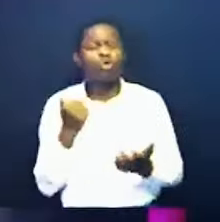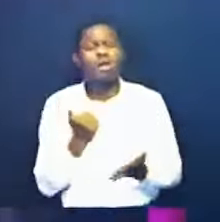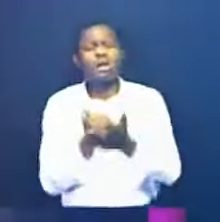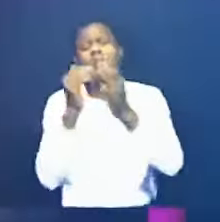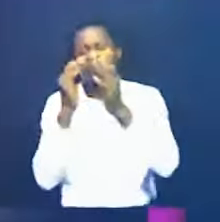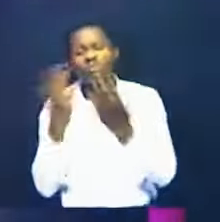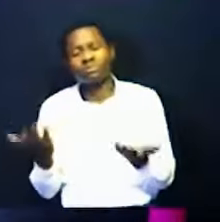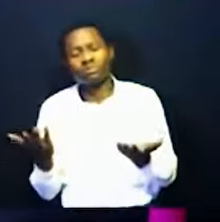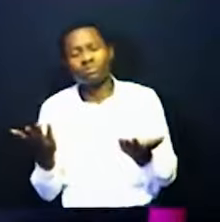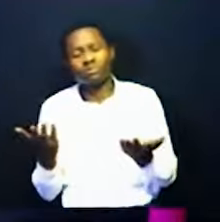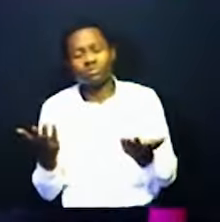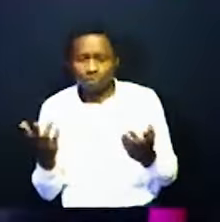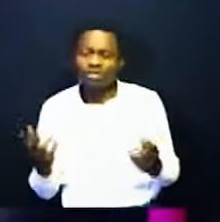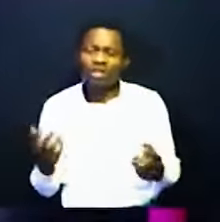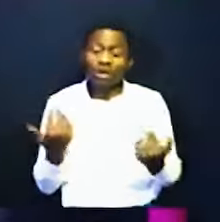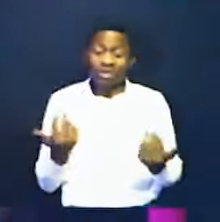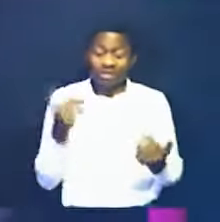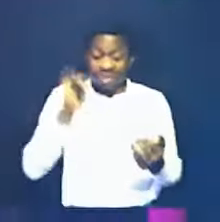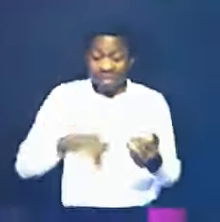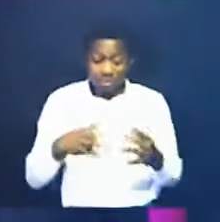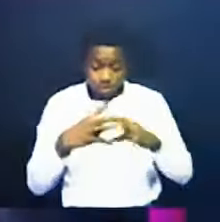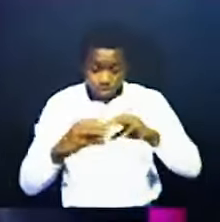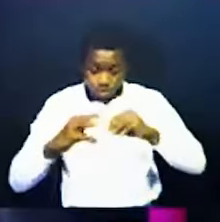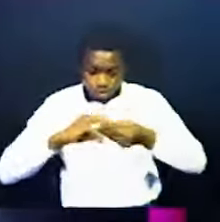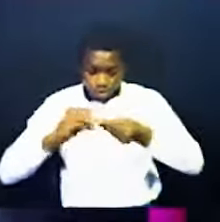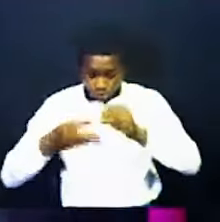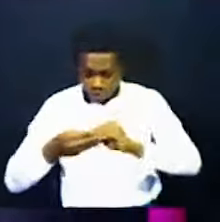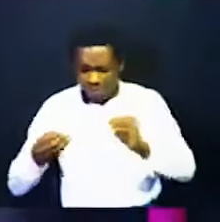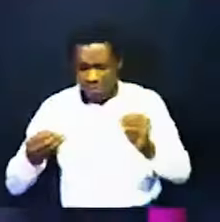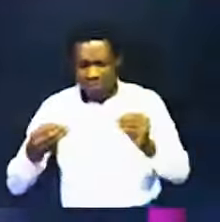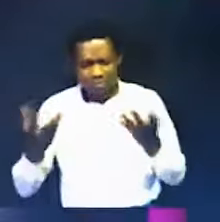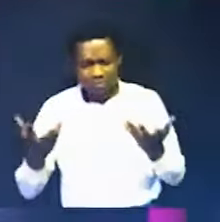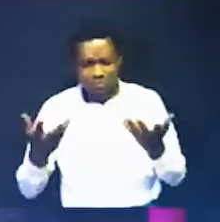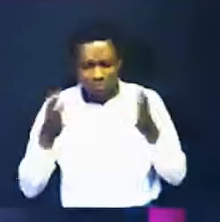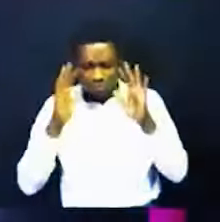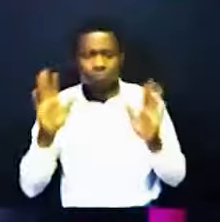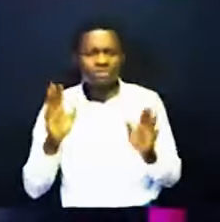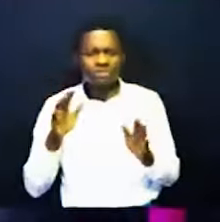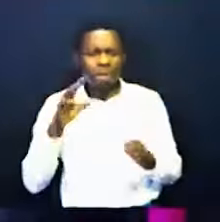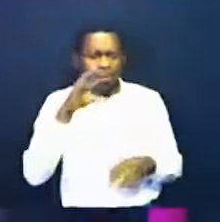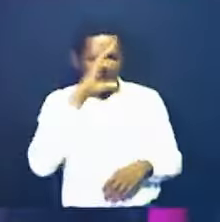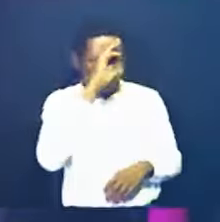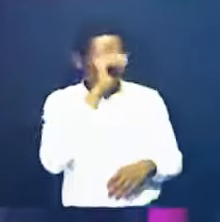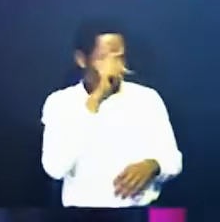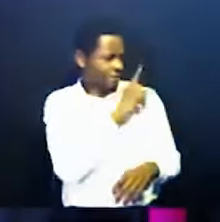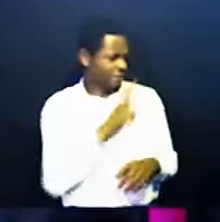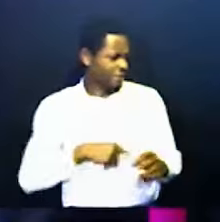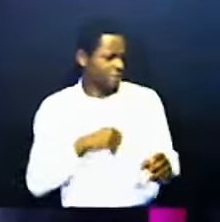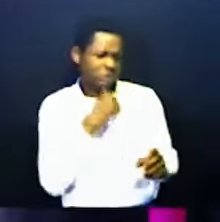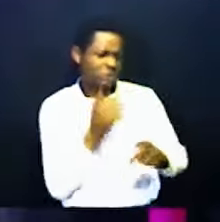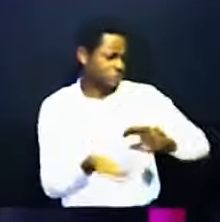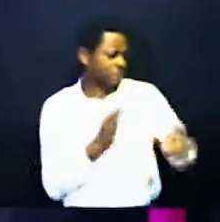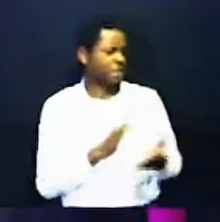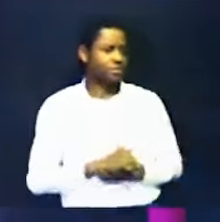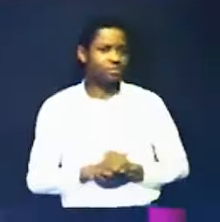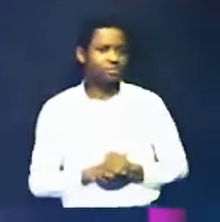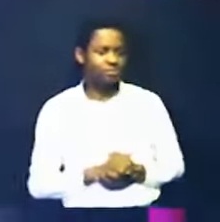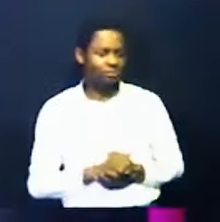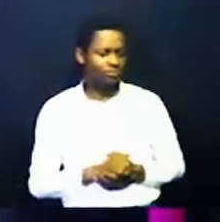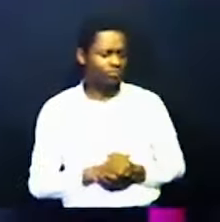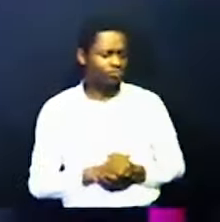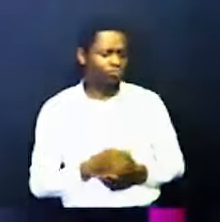But the wonder of this story is this: Hezekiah never died. He managed